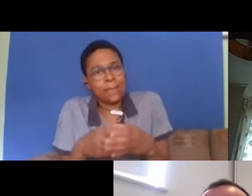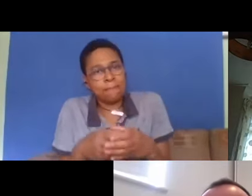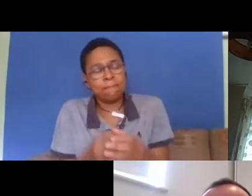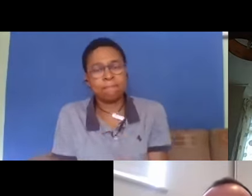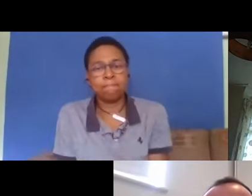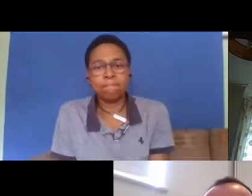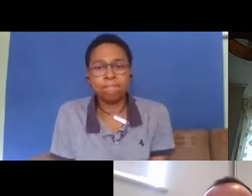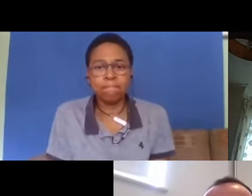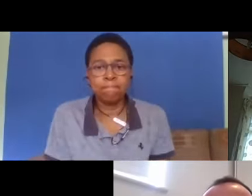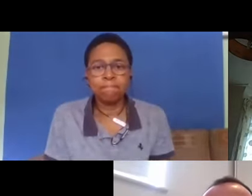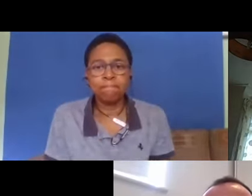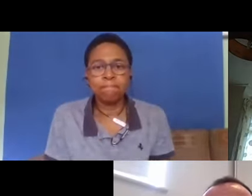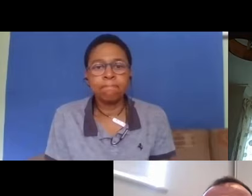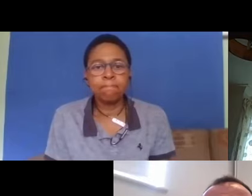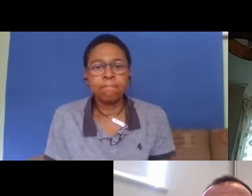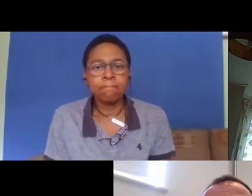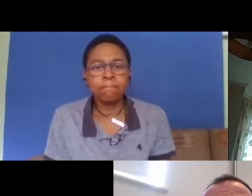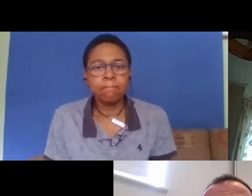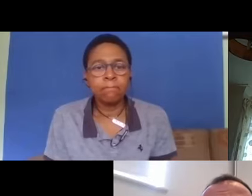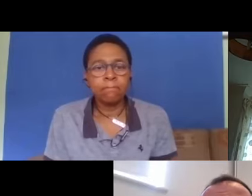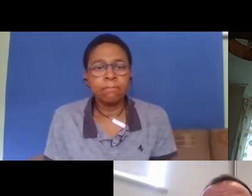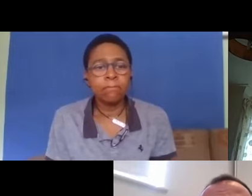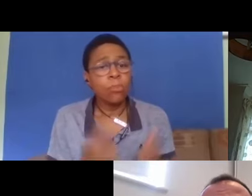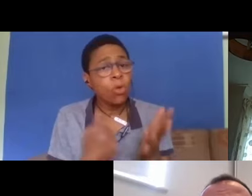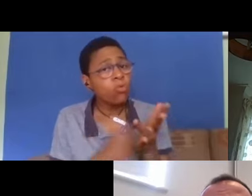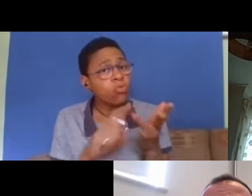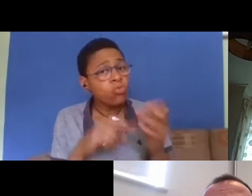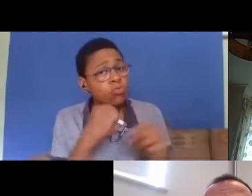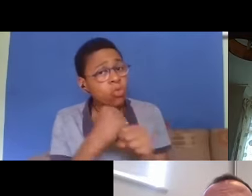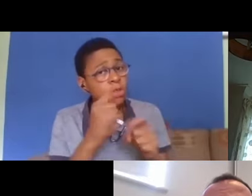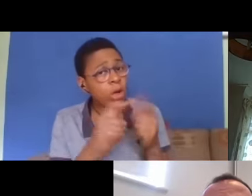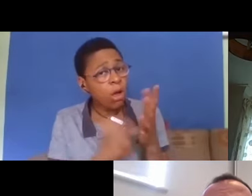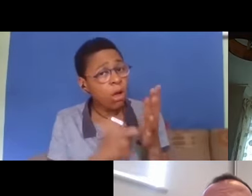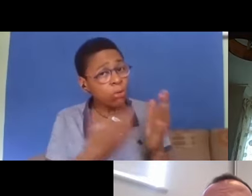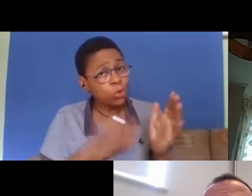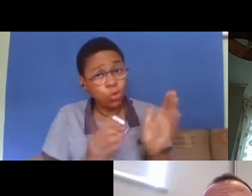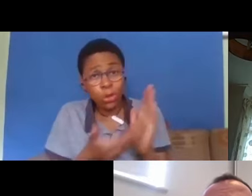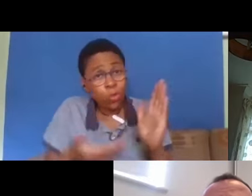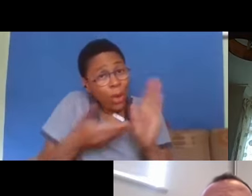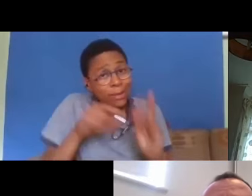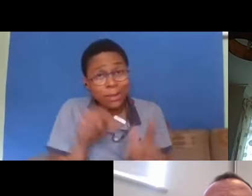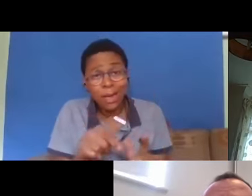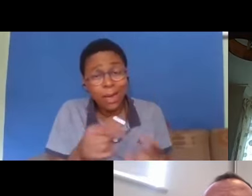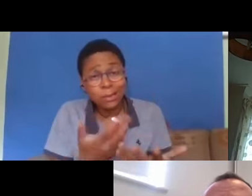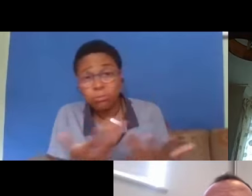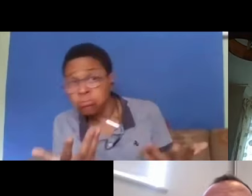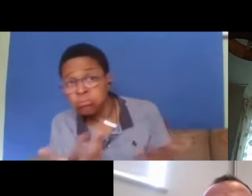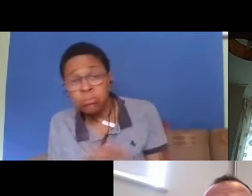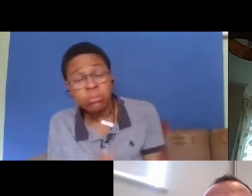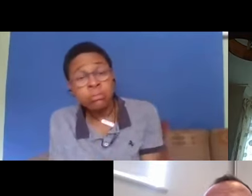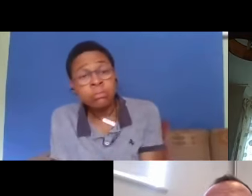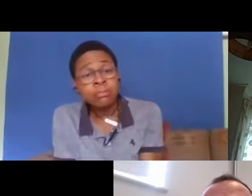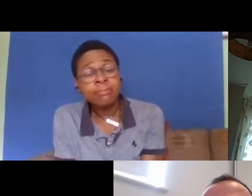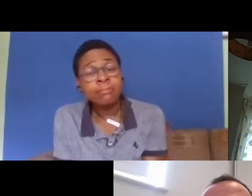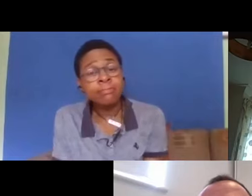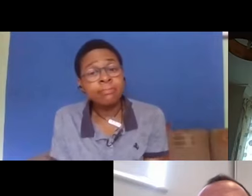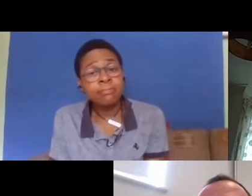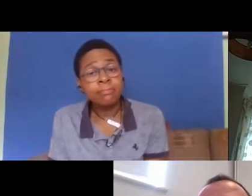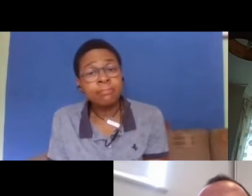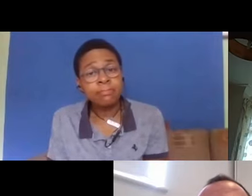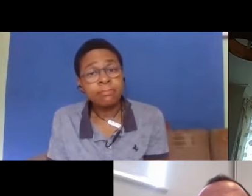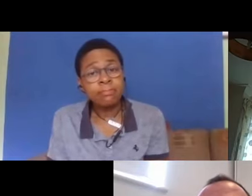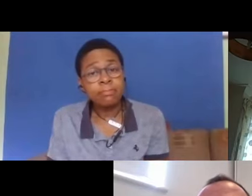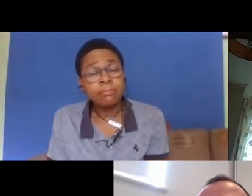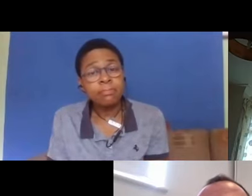Is there anything, Roger, maybe did you want to add something about fixed teams or this idea of bubbles and why that's